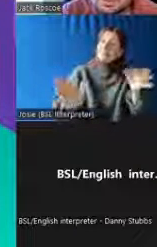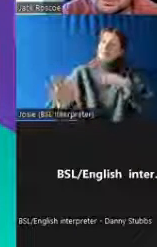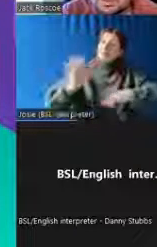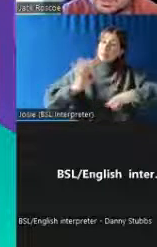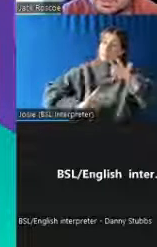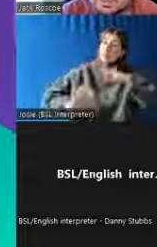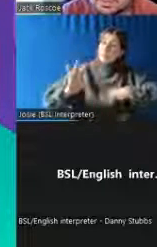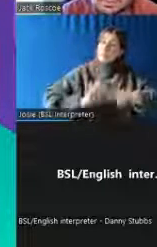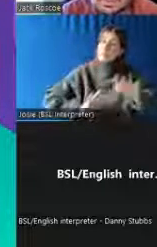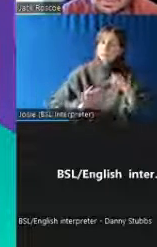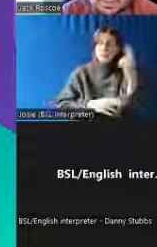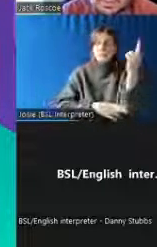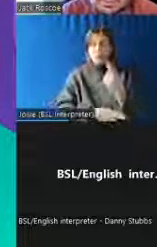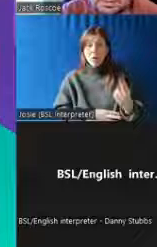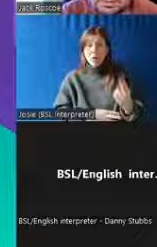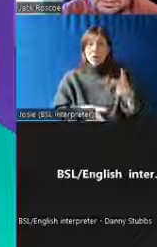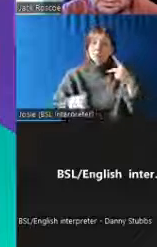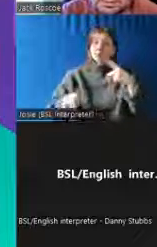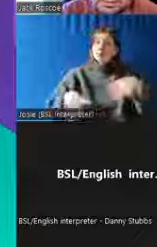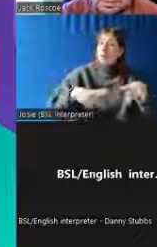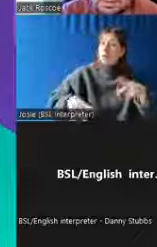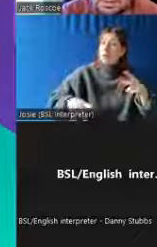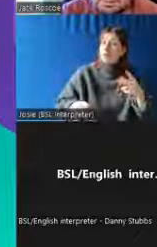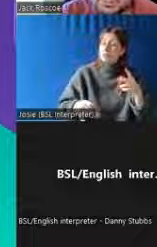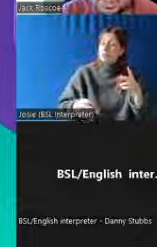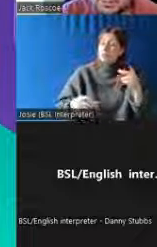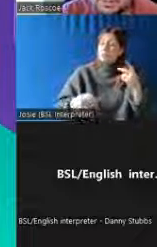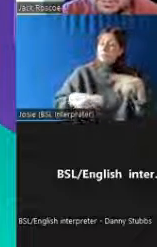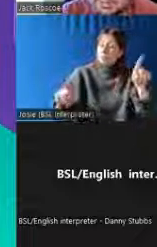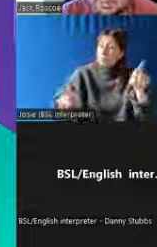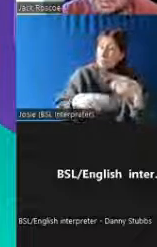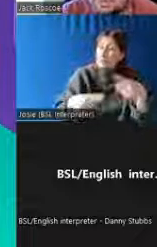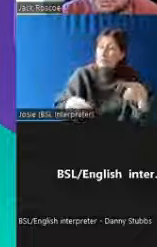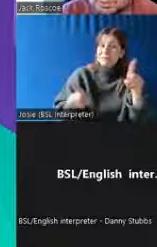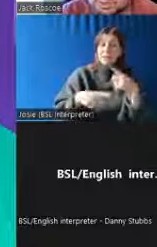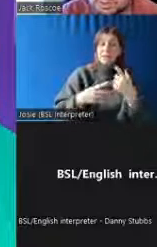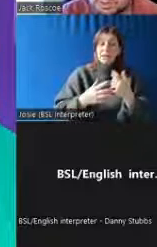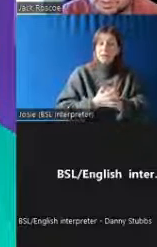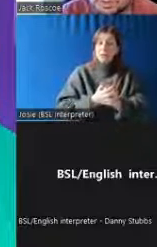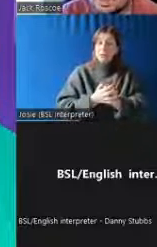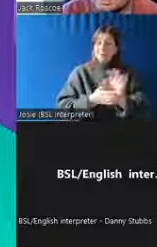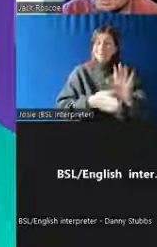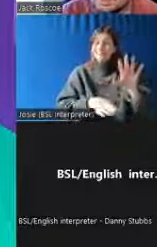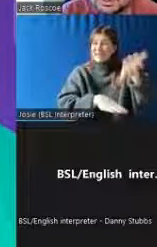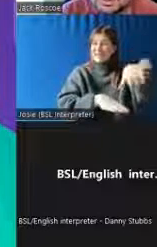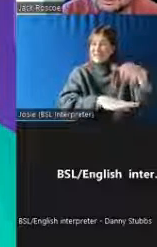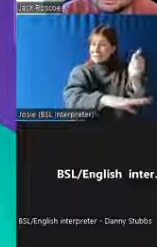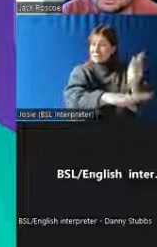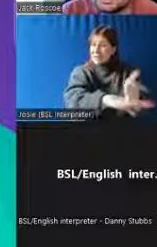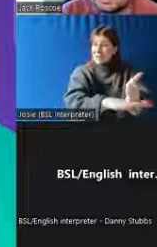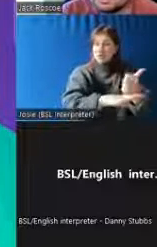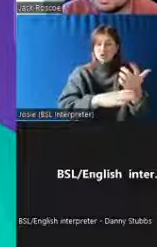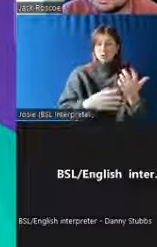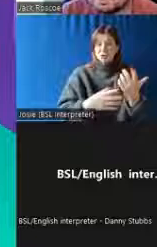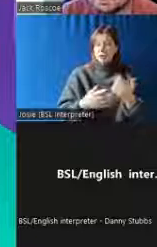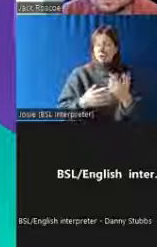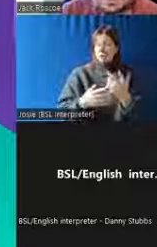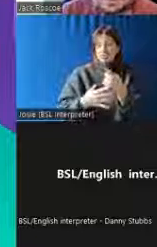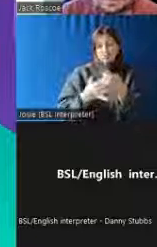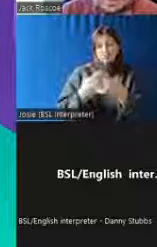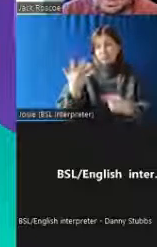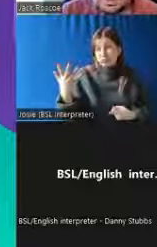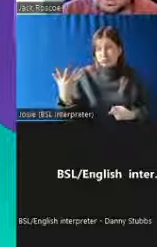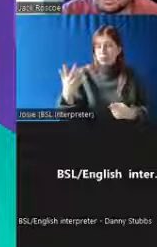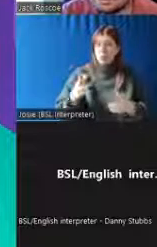music, installations or experiences, activities, crafts workshops, all of the above. Hopefully everyone's